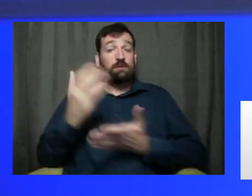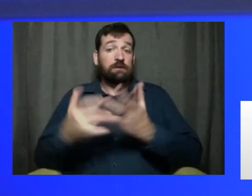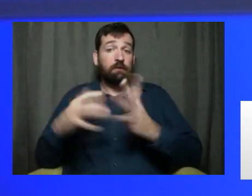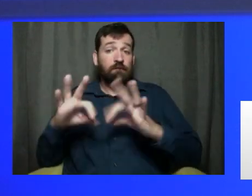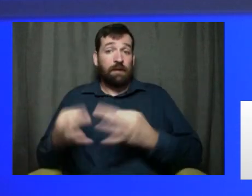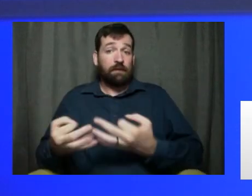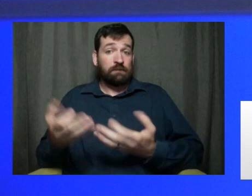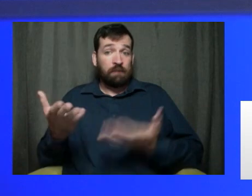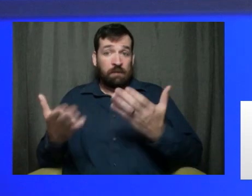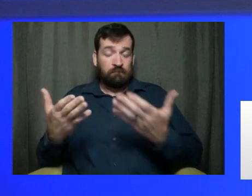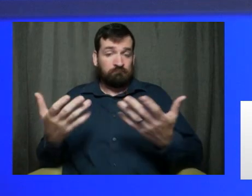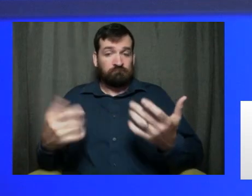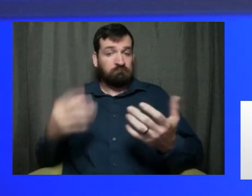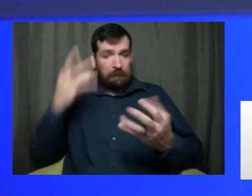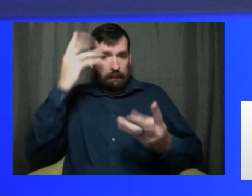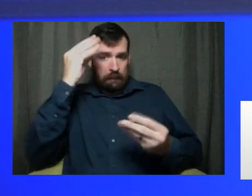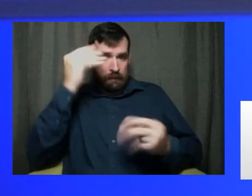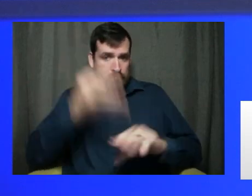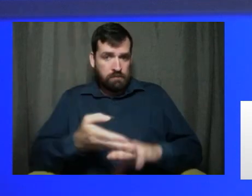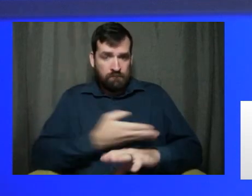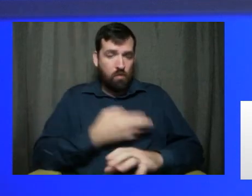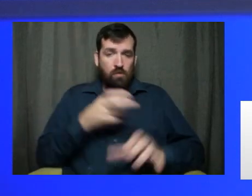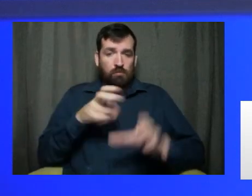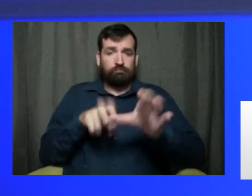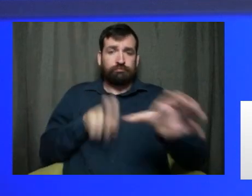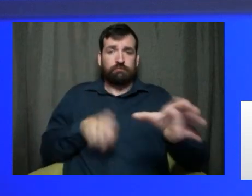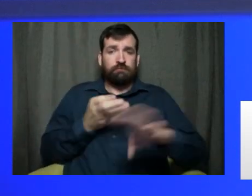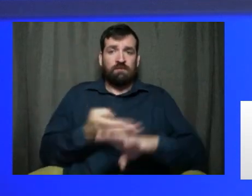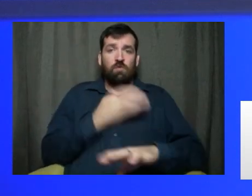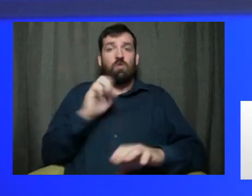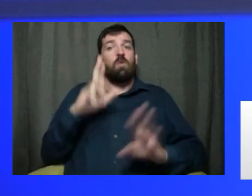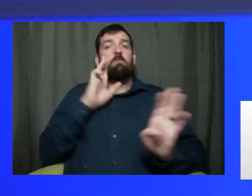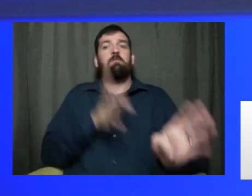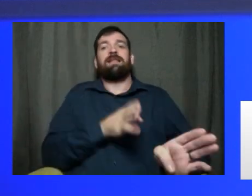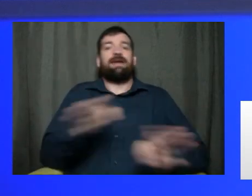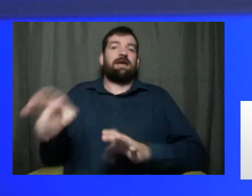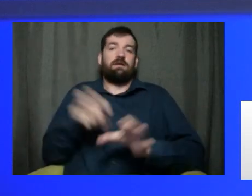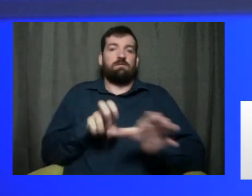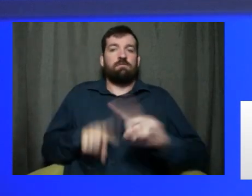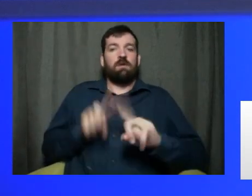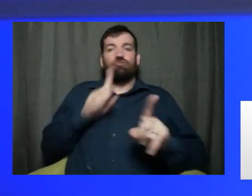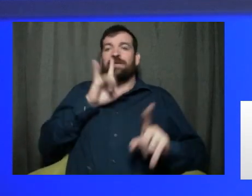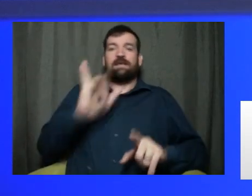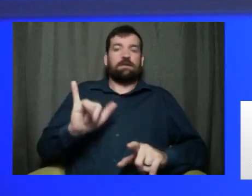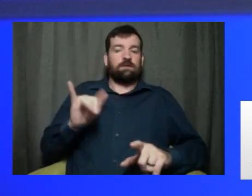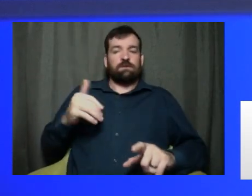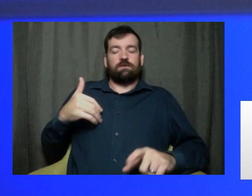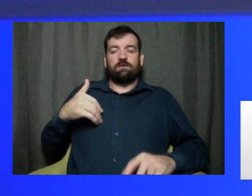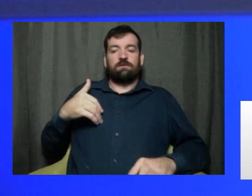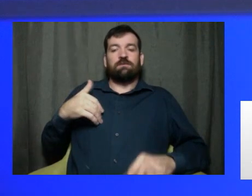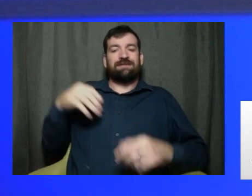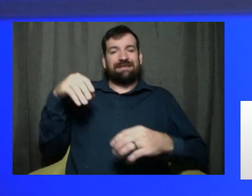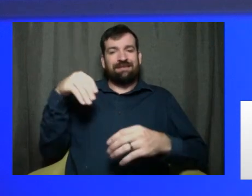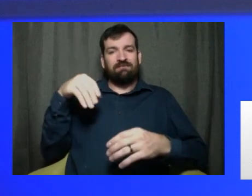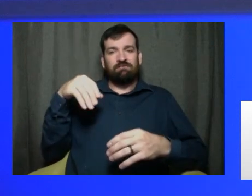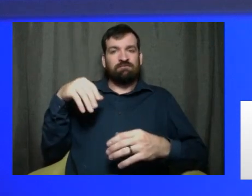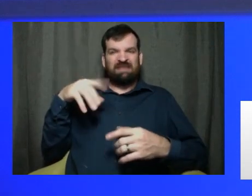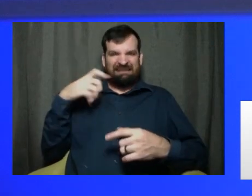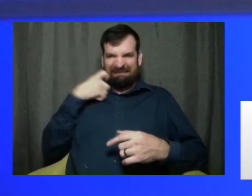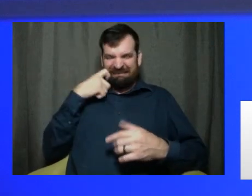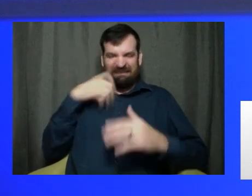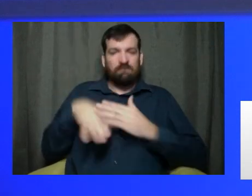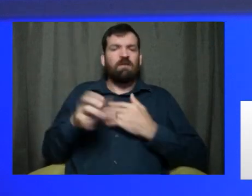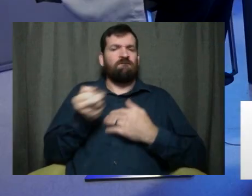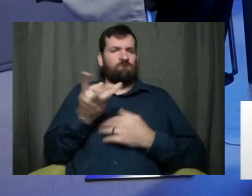elsewhere, maybe they think it through and they opt out ahead of time or plan to opt out. But it's really a conversation that I've had in the nursery just a handful of times over the last